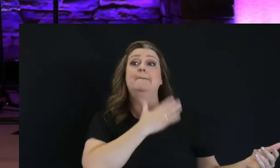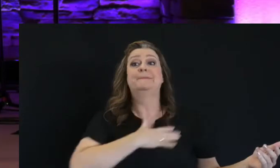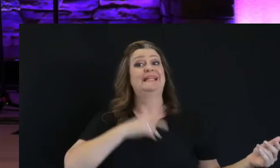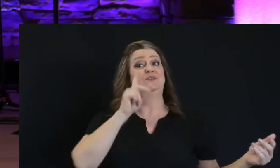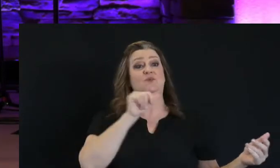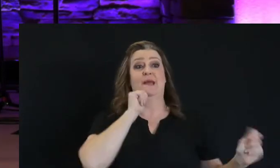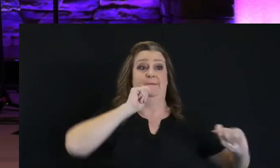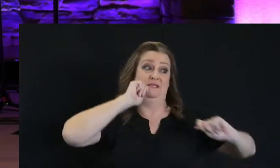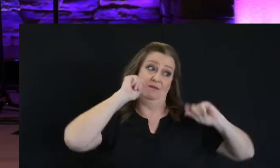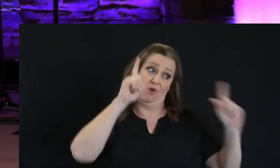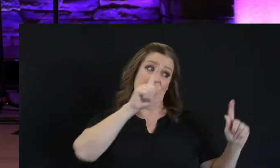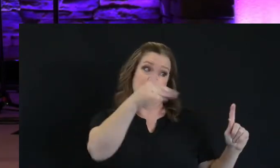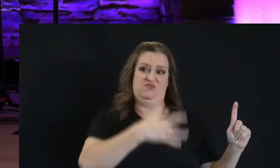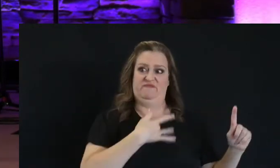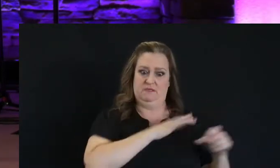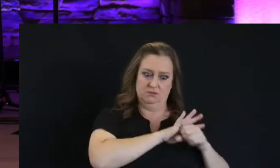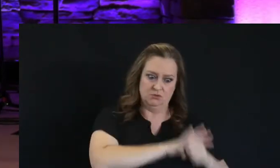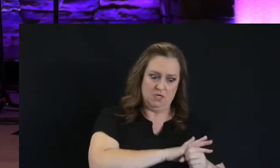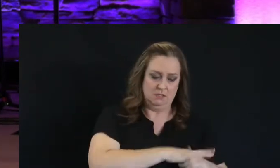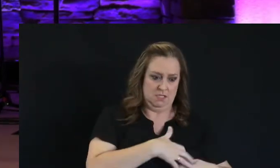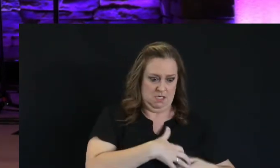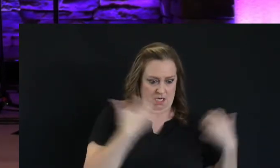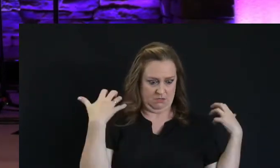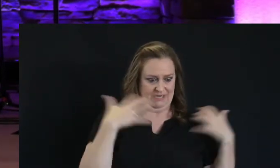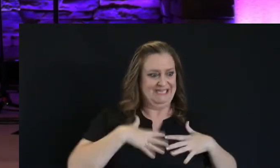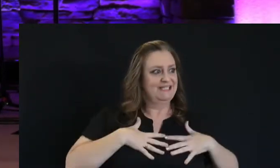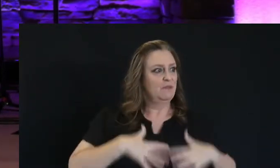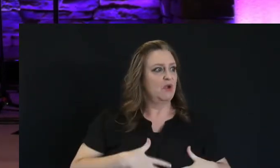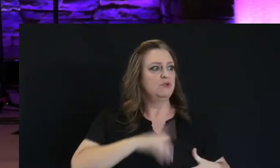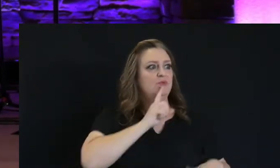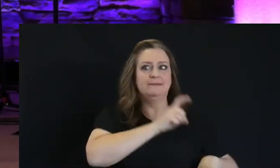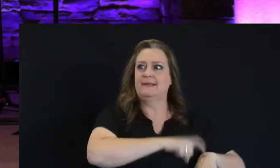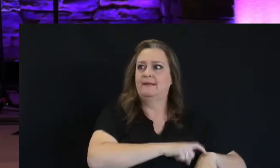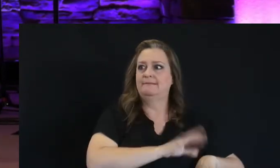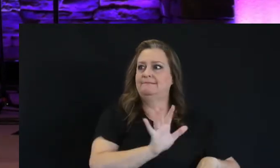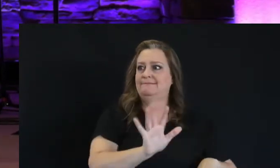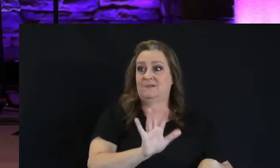not be surprised when you're stressed, angry, and depressed in real time.